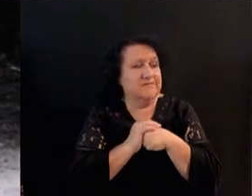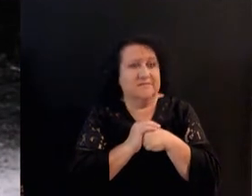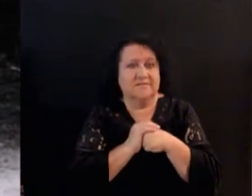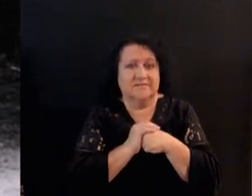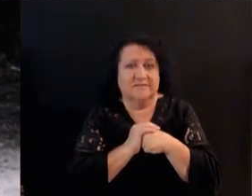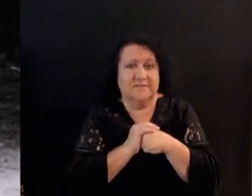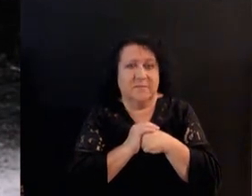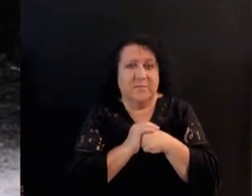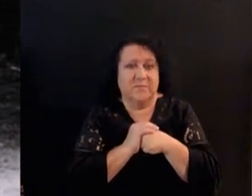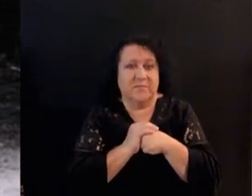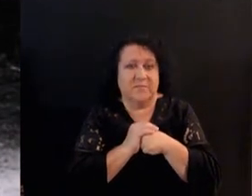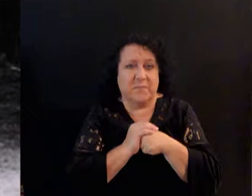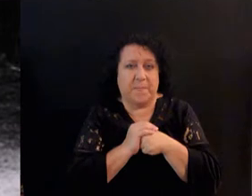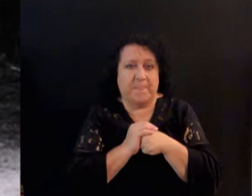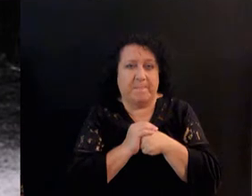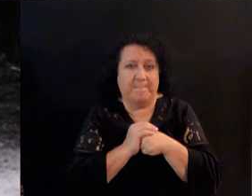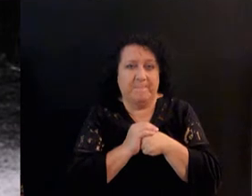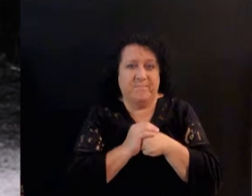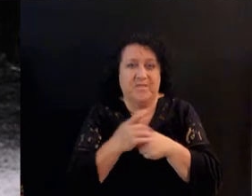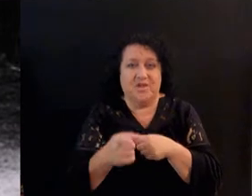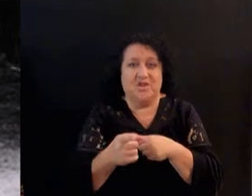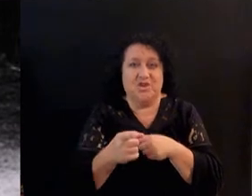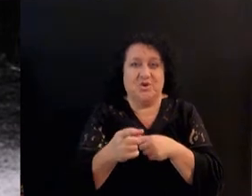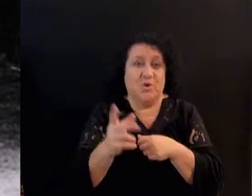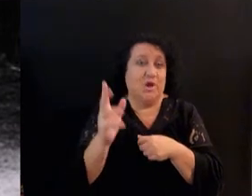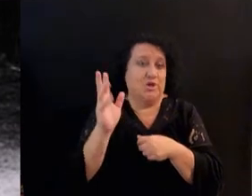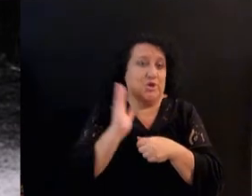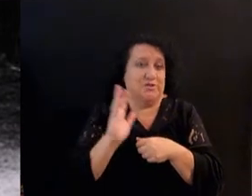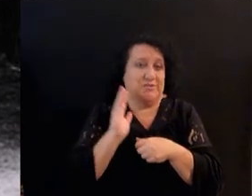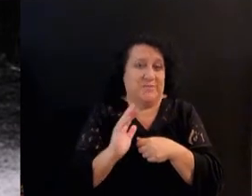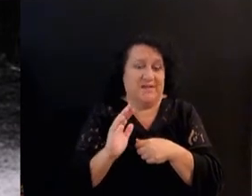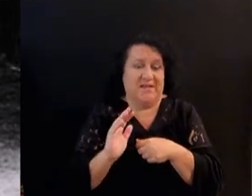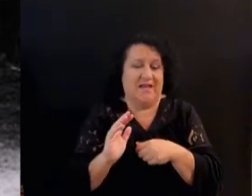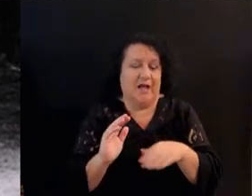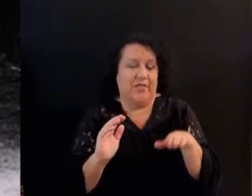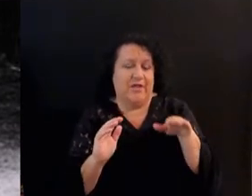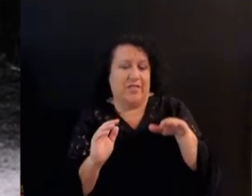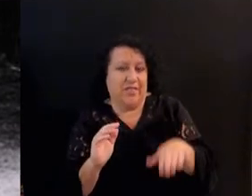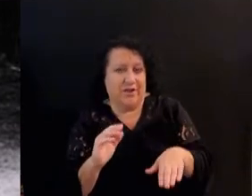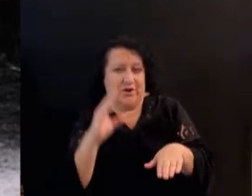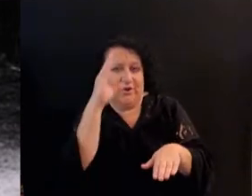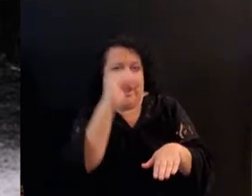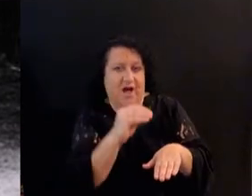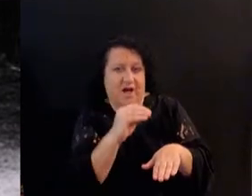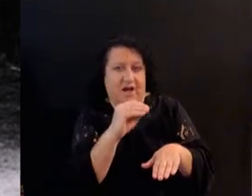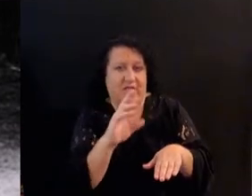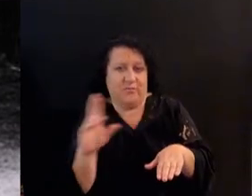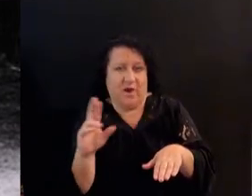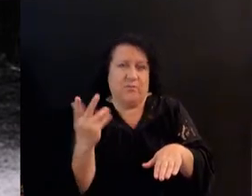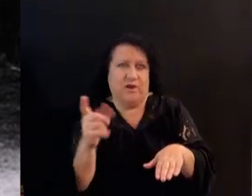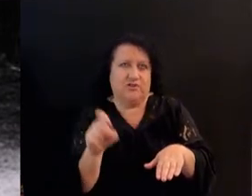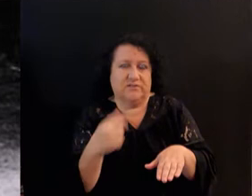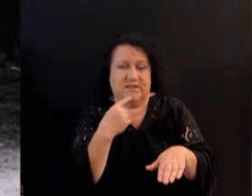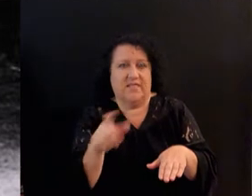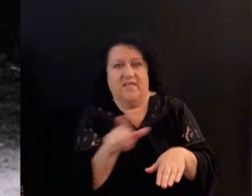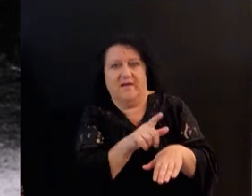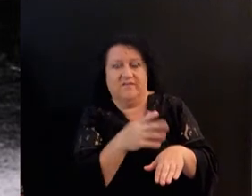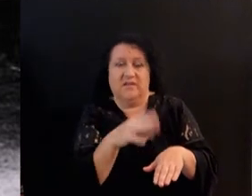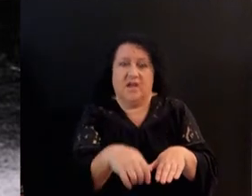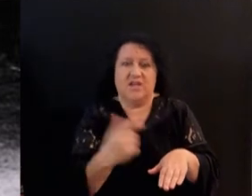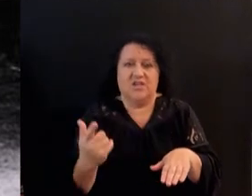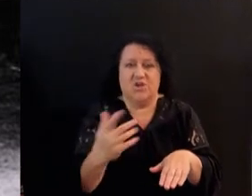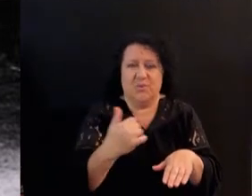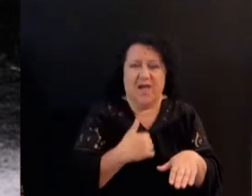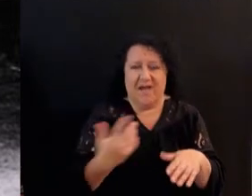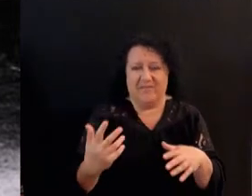You were that little guy on the right, or the left, I should say. That's who you were, right? You got this sweet ride, and